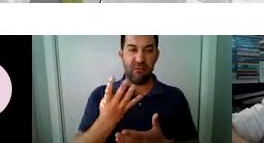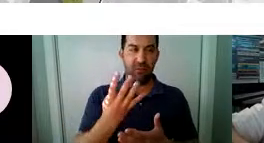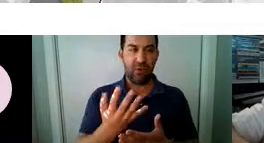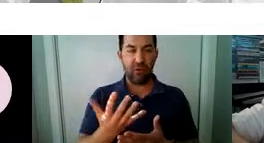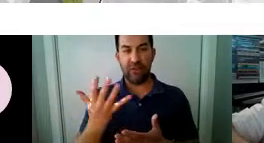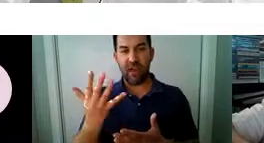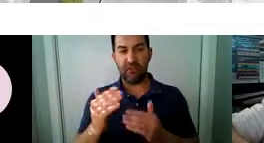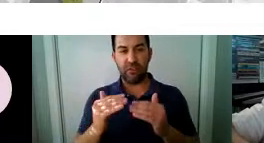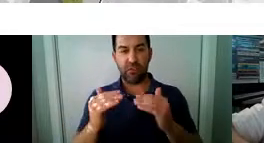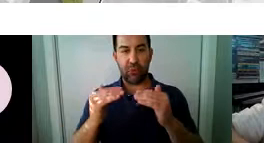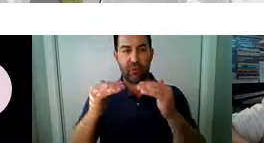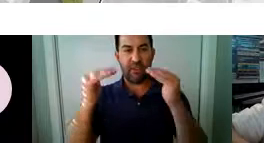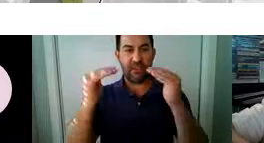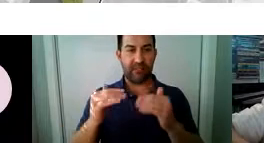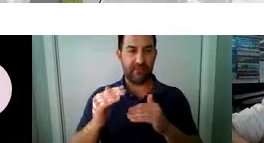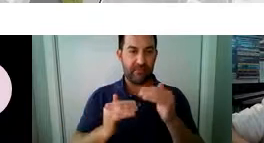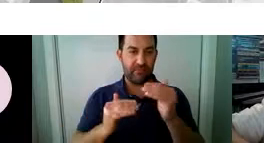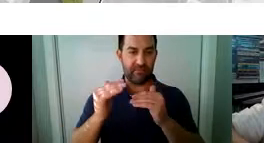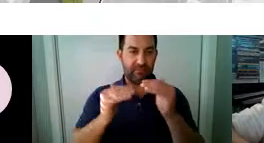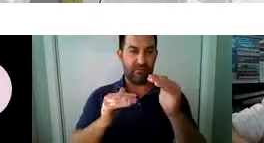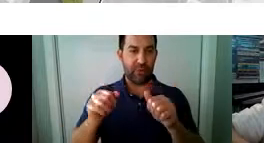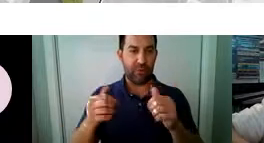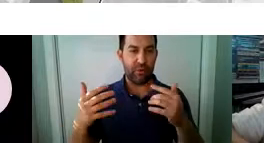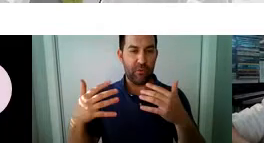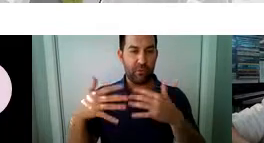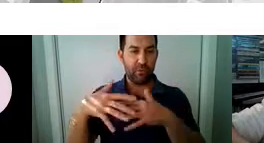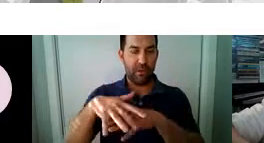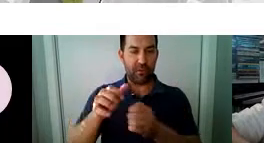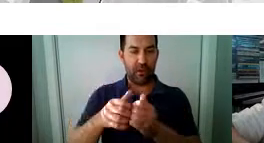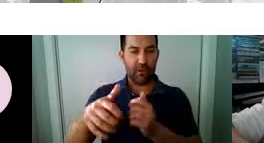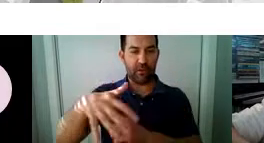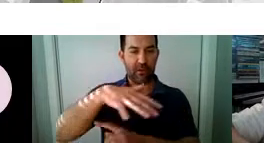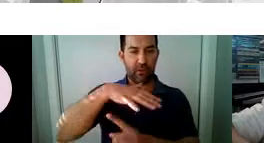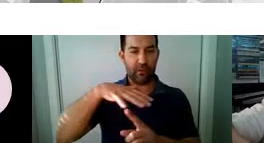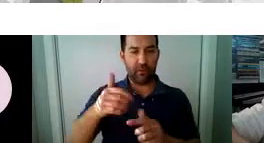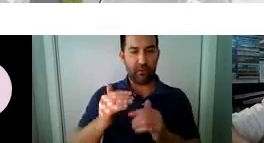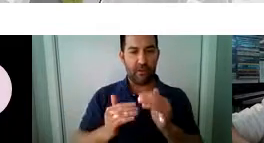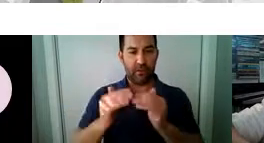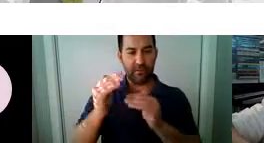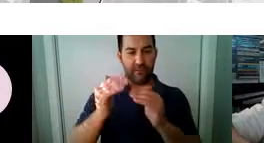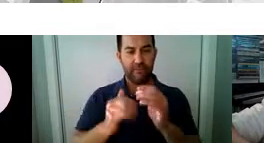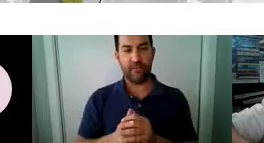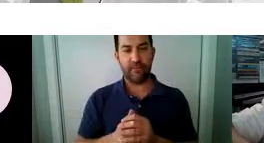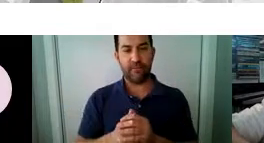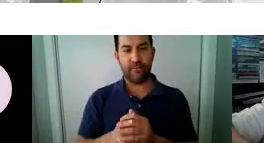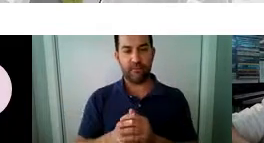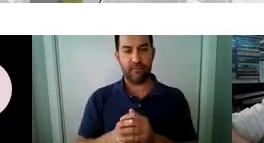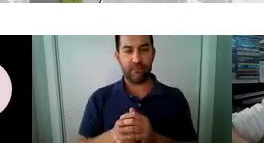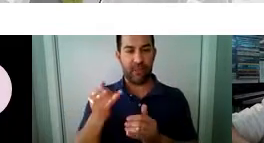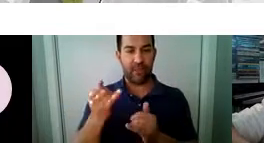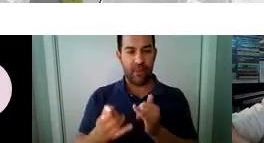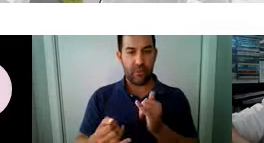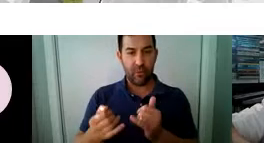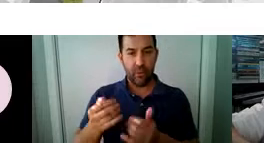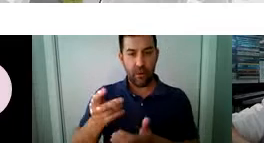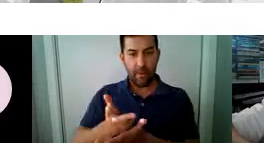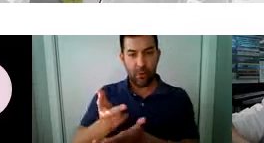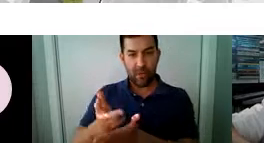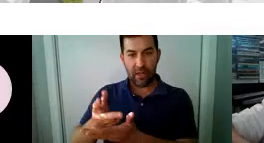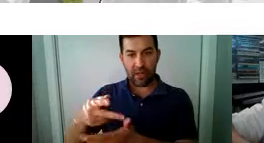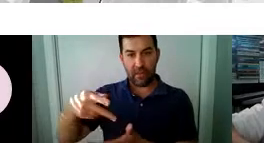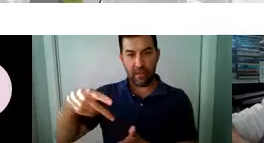stories tall to kind of blend in with the surrounding buildings. And also, finally, parking platform